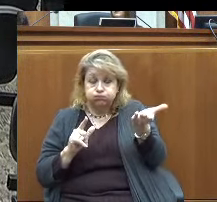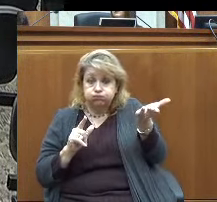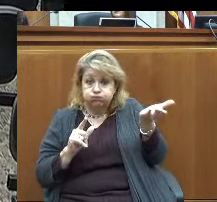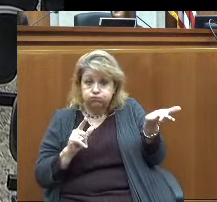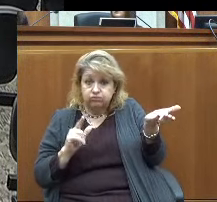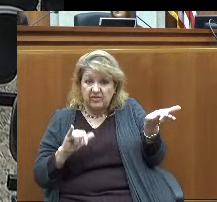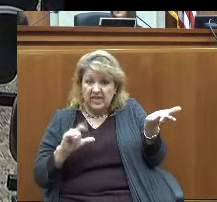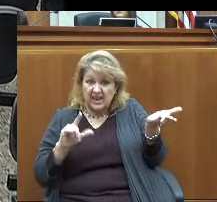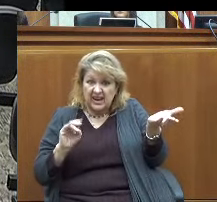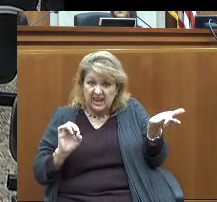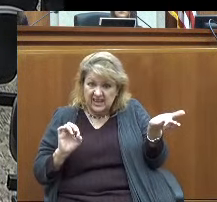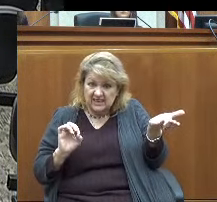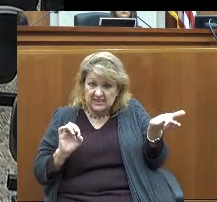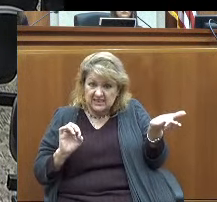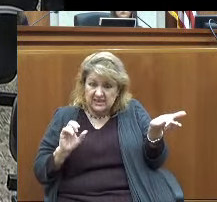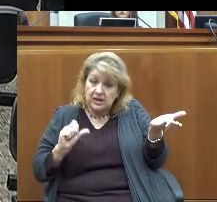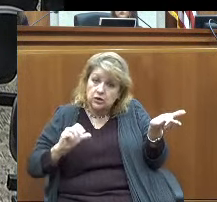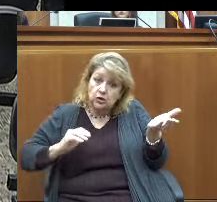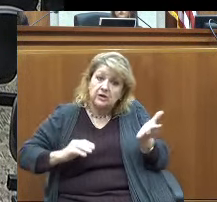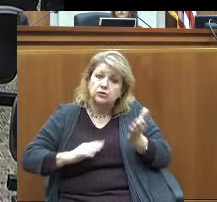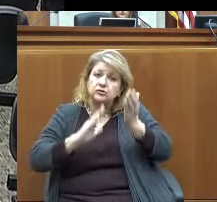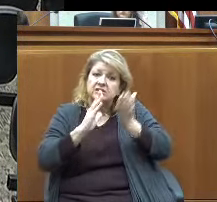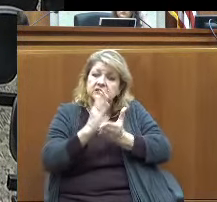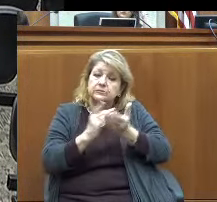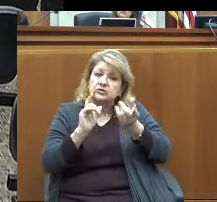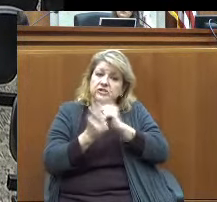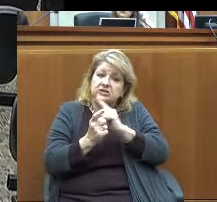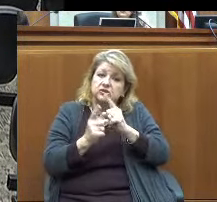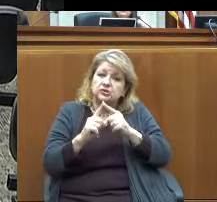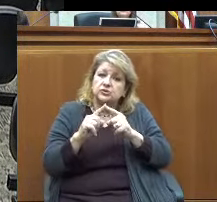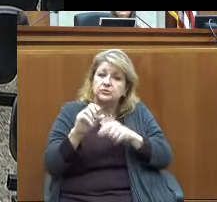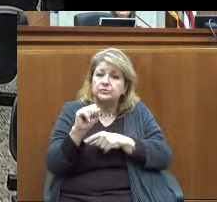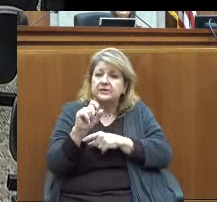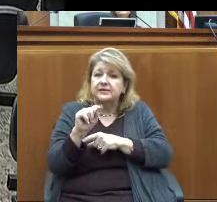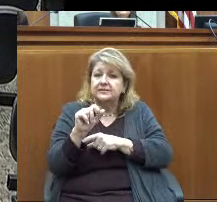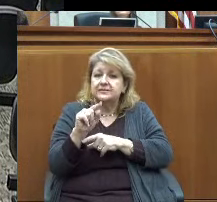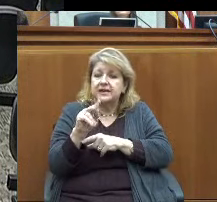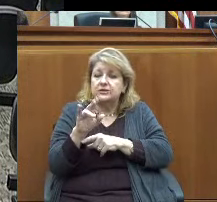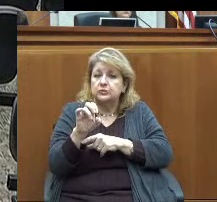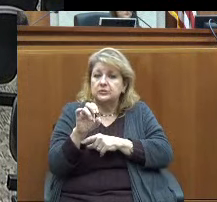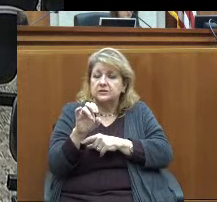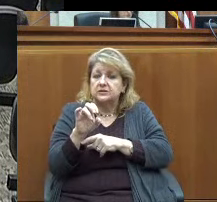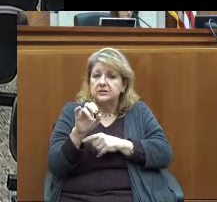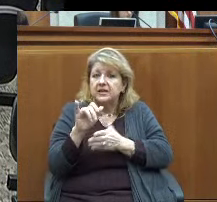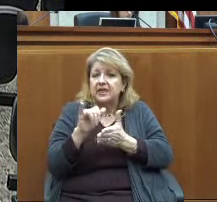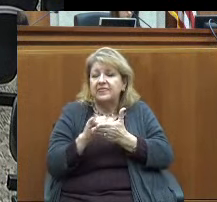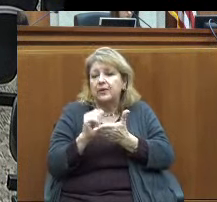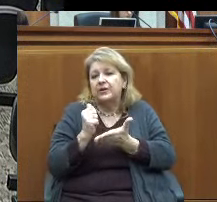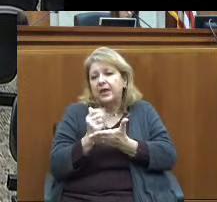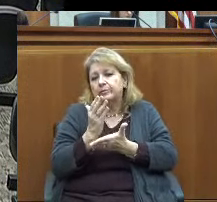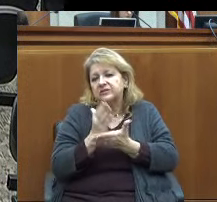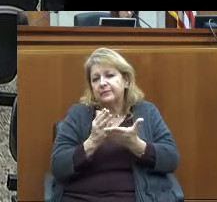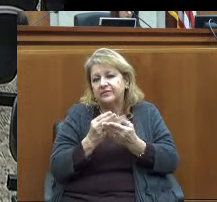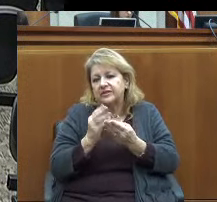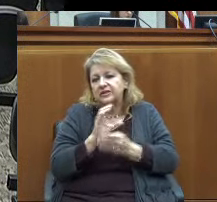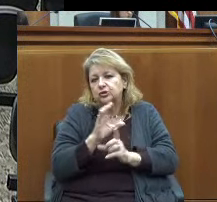that late that might address some changes to statute that might help solve some of our certification